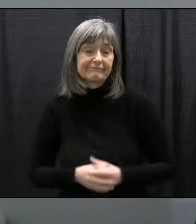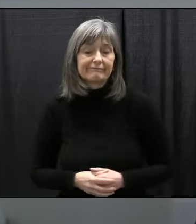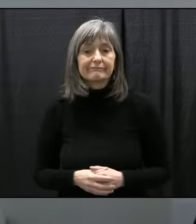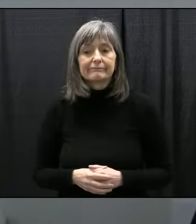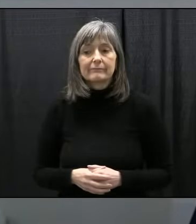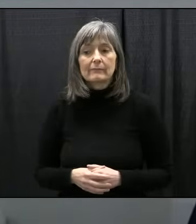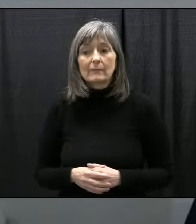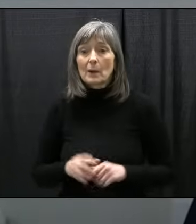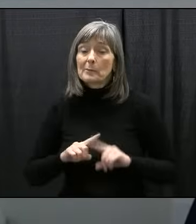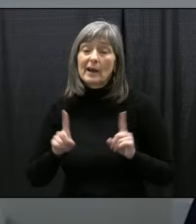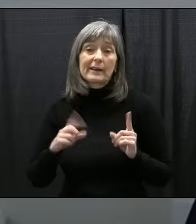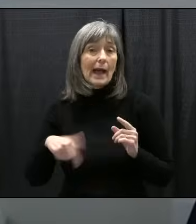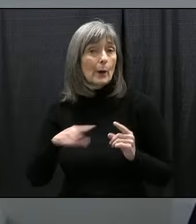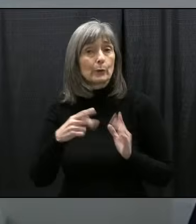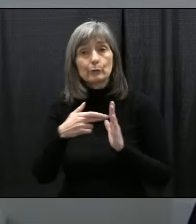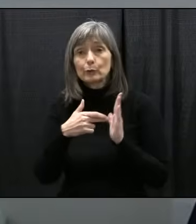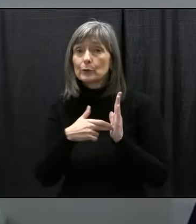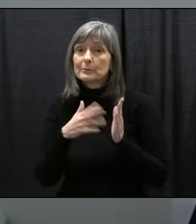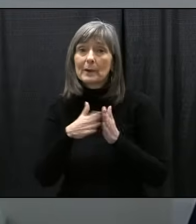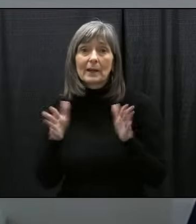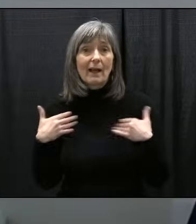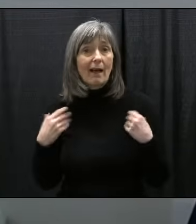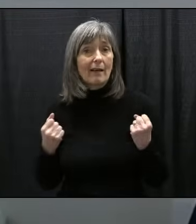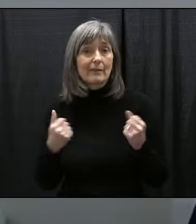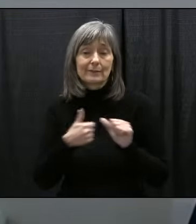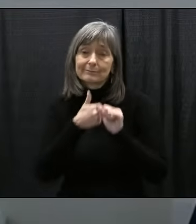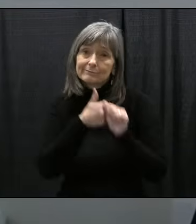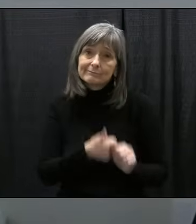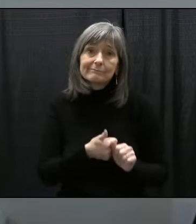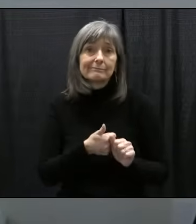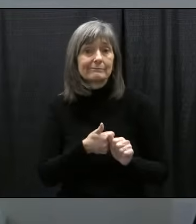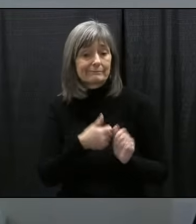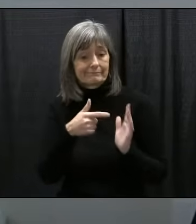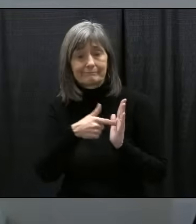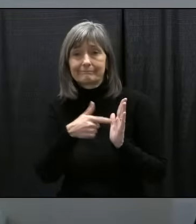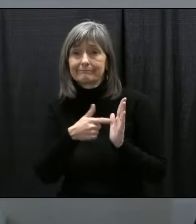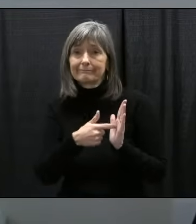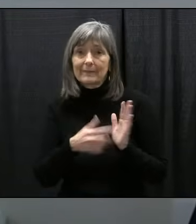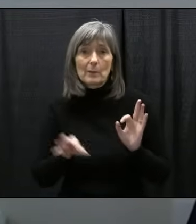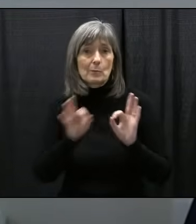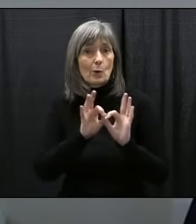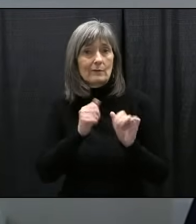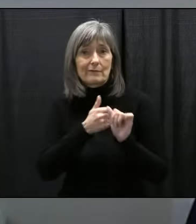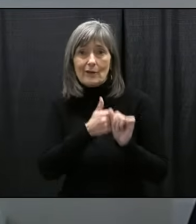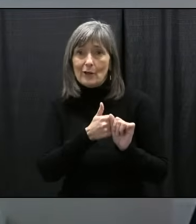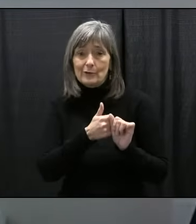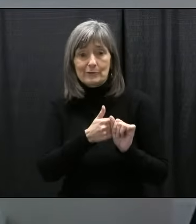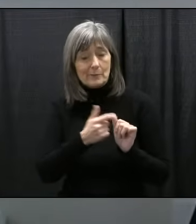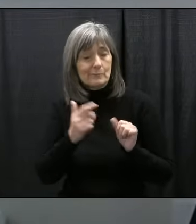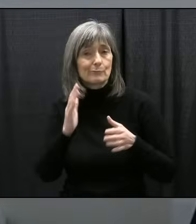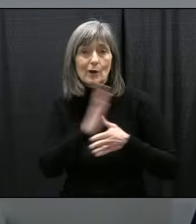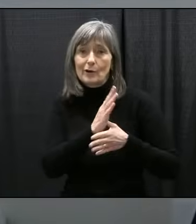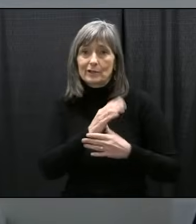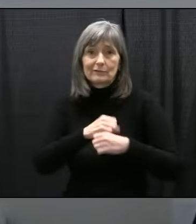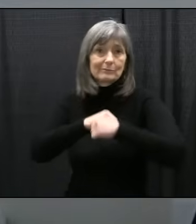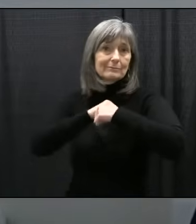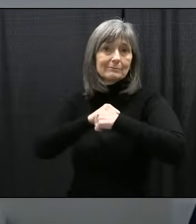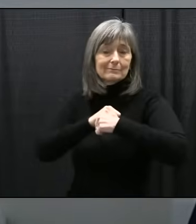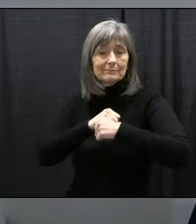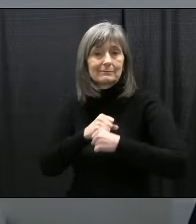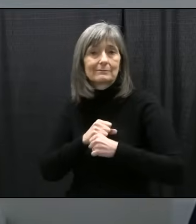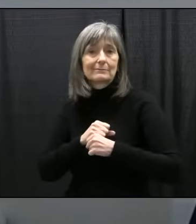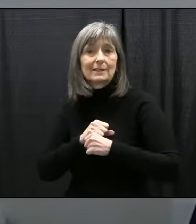public health measures. They, along with the other tools, have been, as Dr. Fitzgerald referenced, a defense in depth against